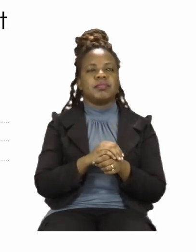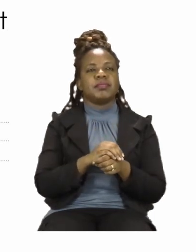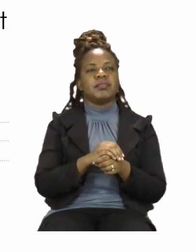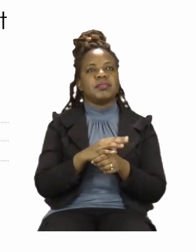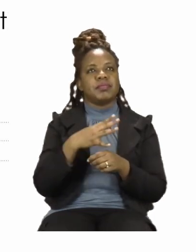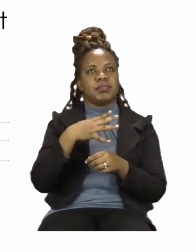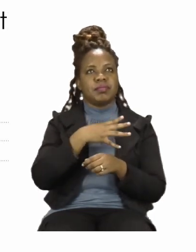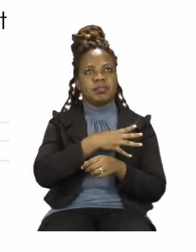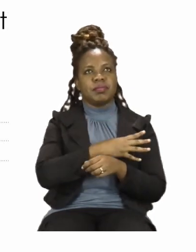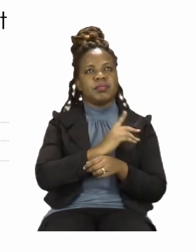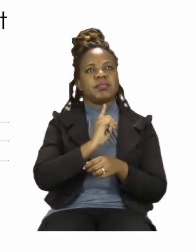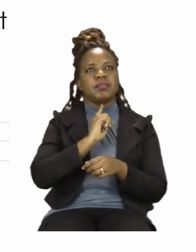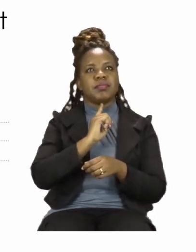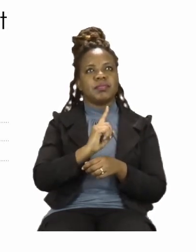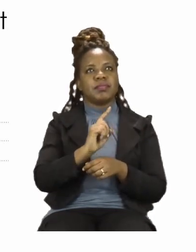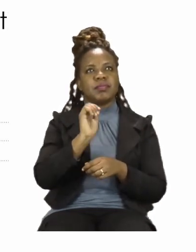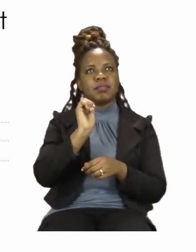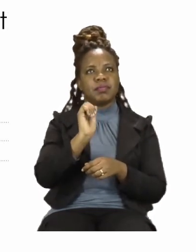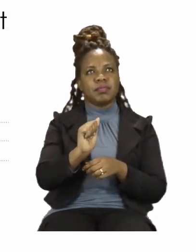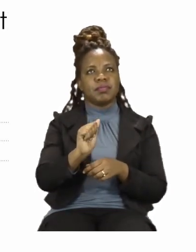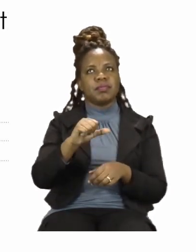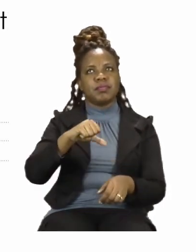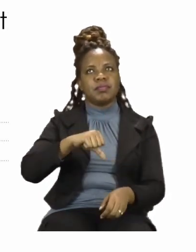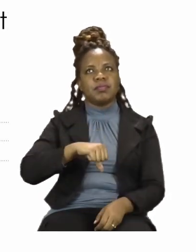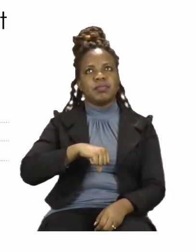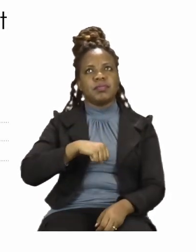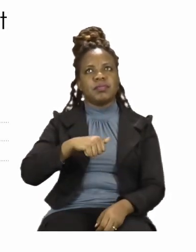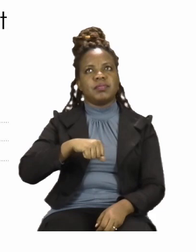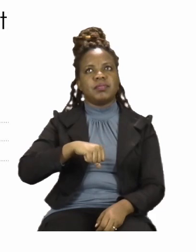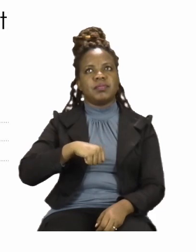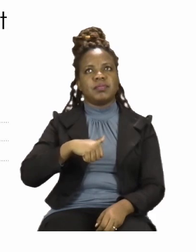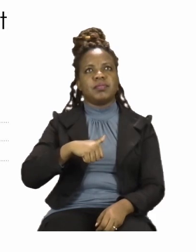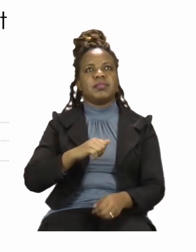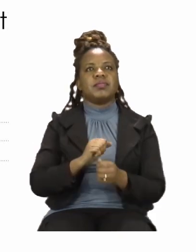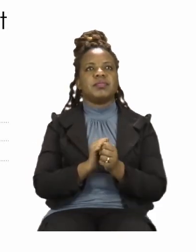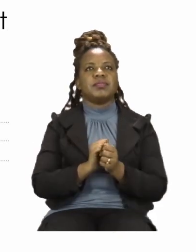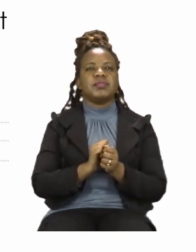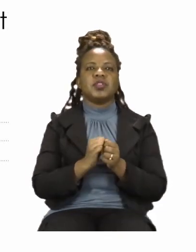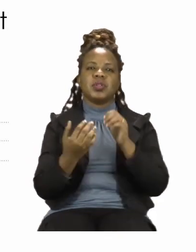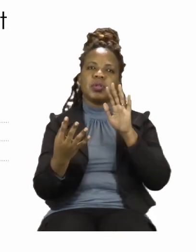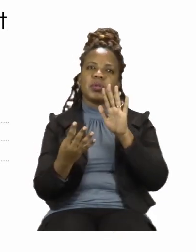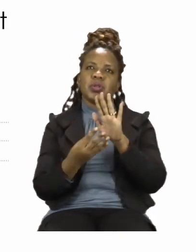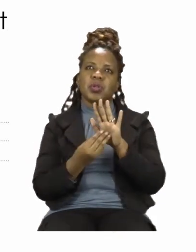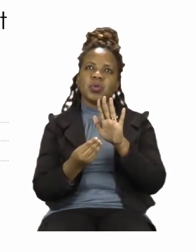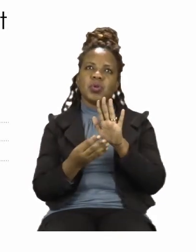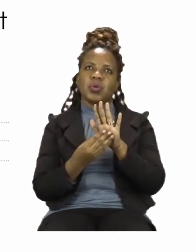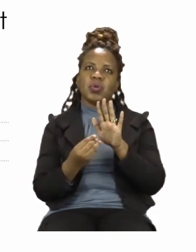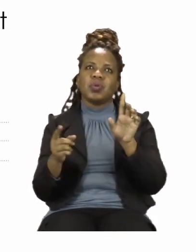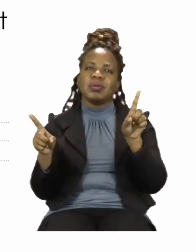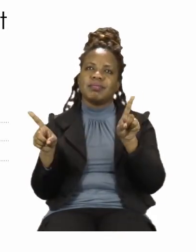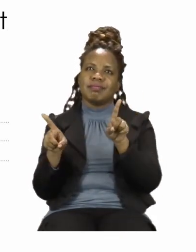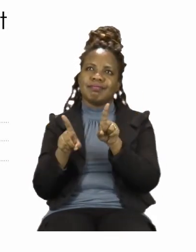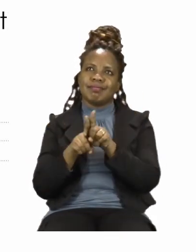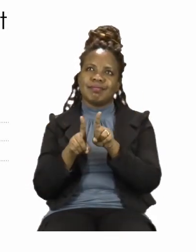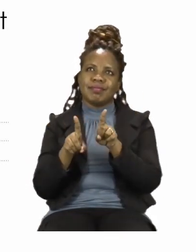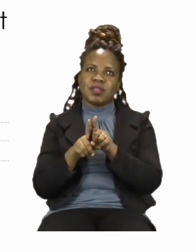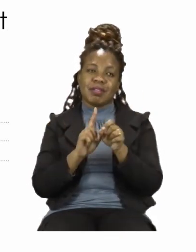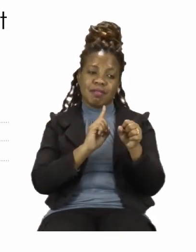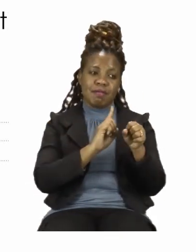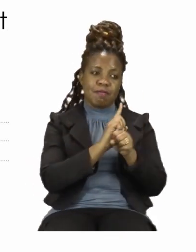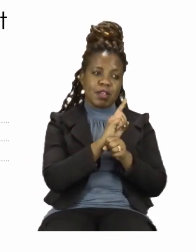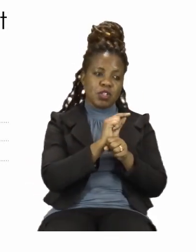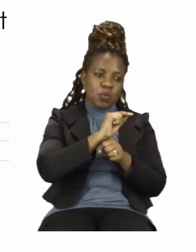a disease. So you are also going to copy on your trace line and then write